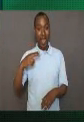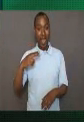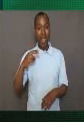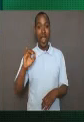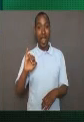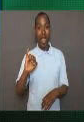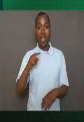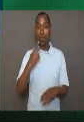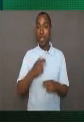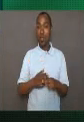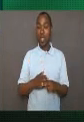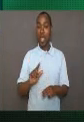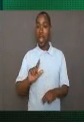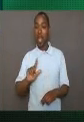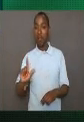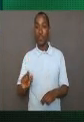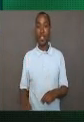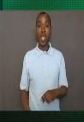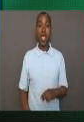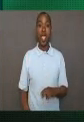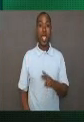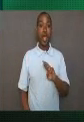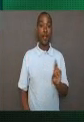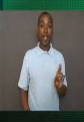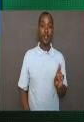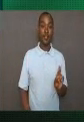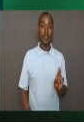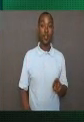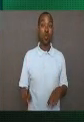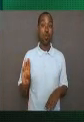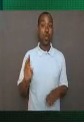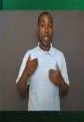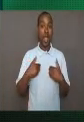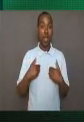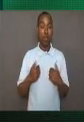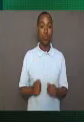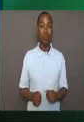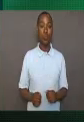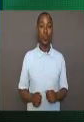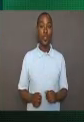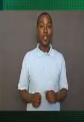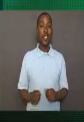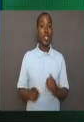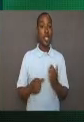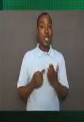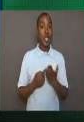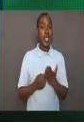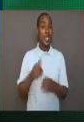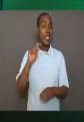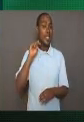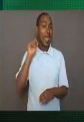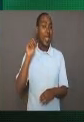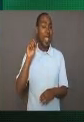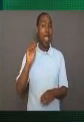bronchus, and each leads into a lung. Like the trachea,